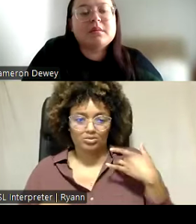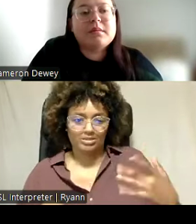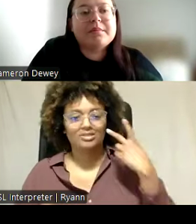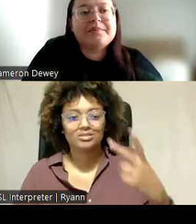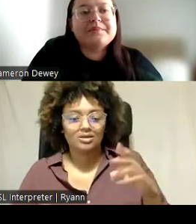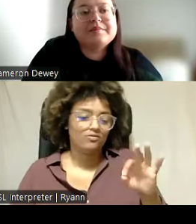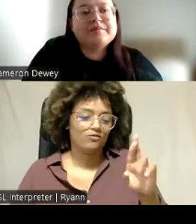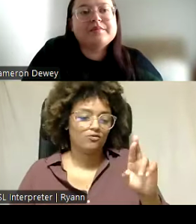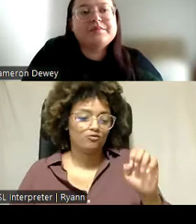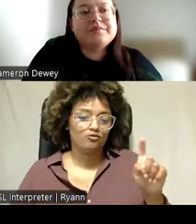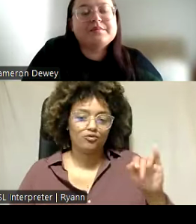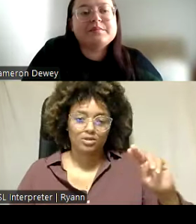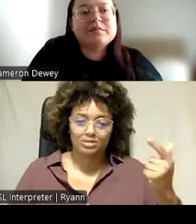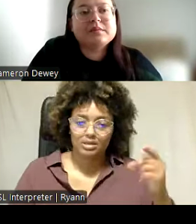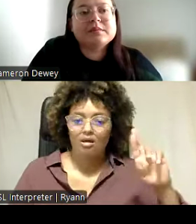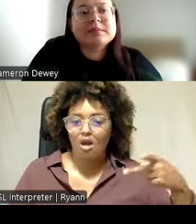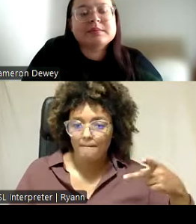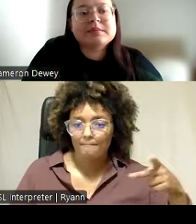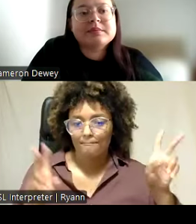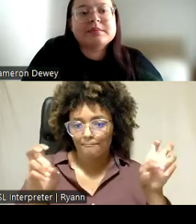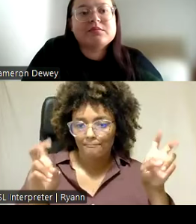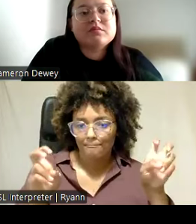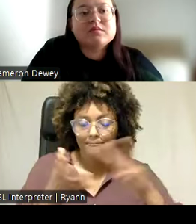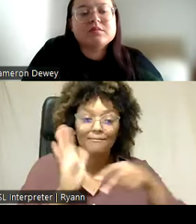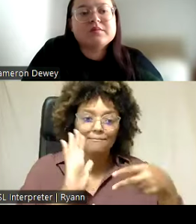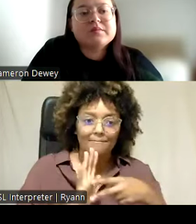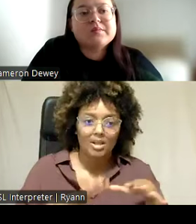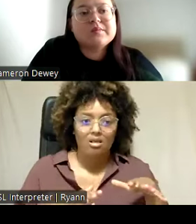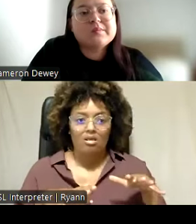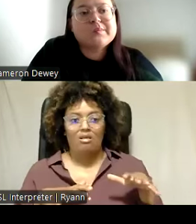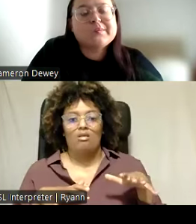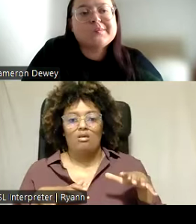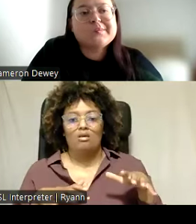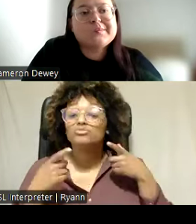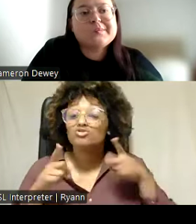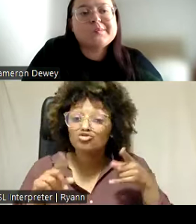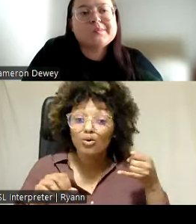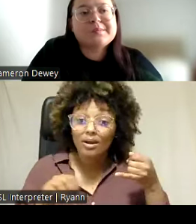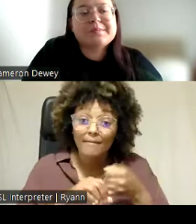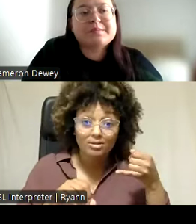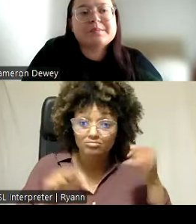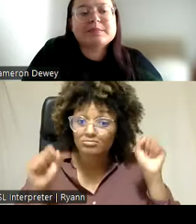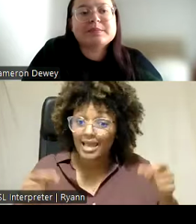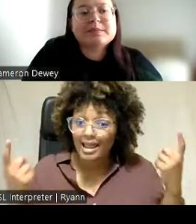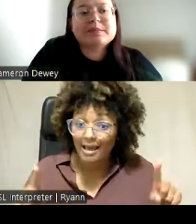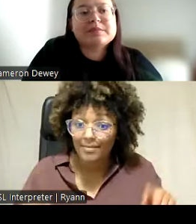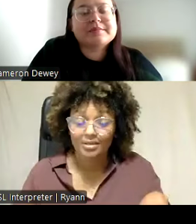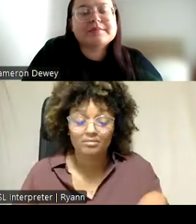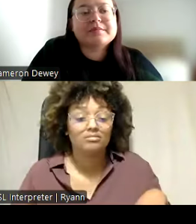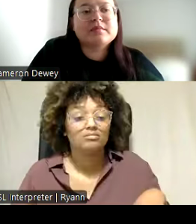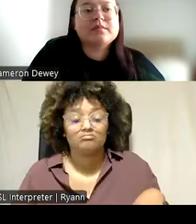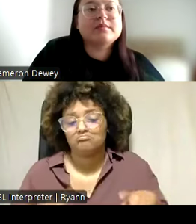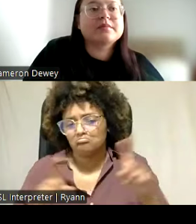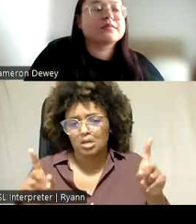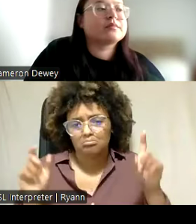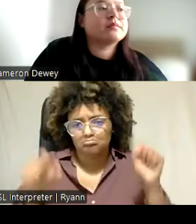So some survivors may say that it was during penetration. But it doesn't have to be just penetration. It could just be someone